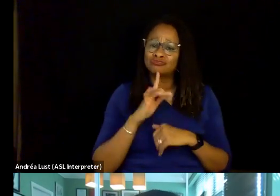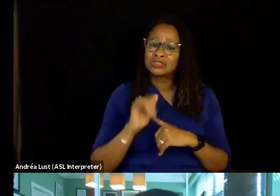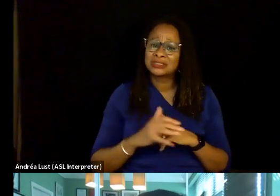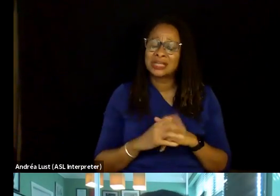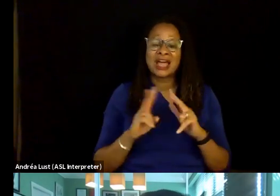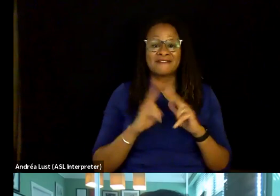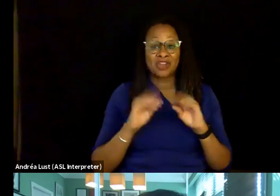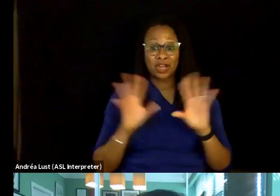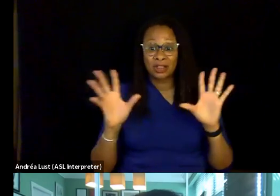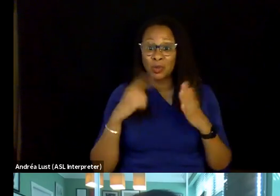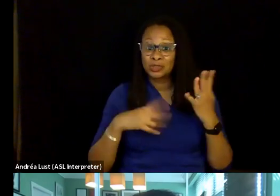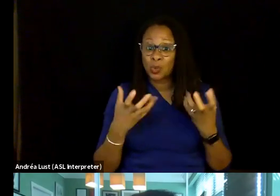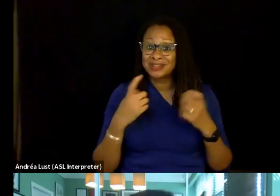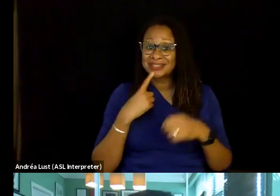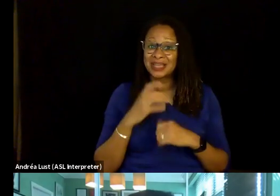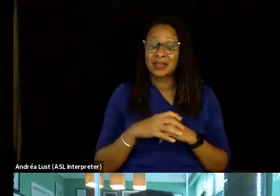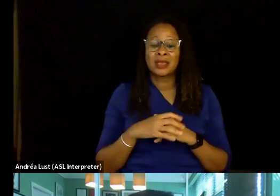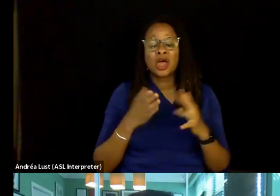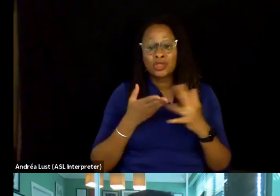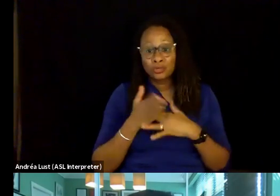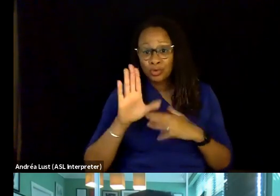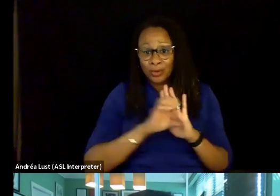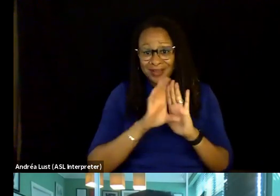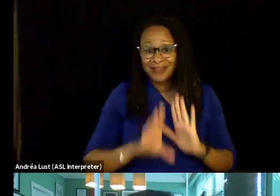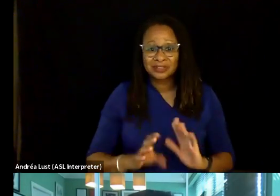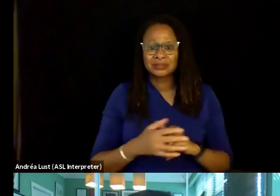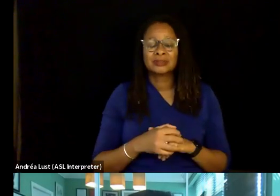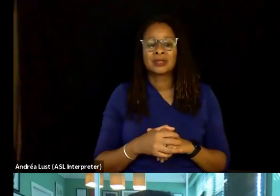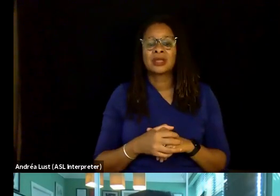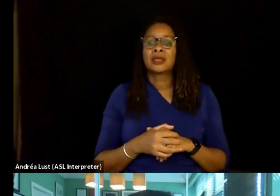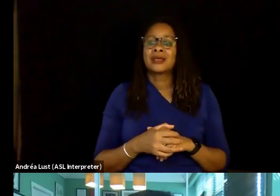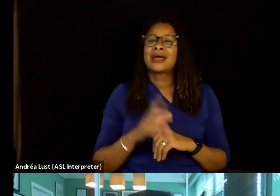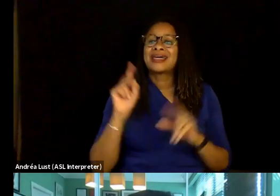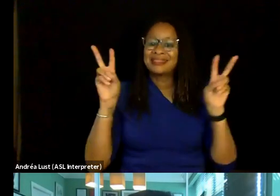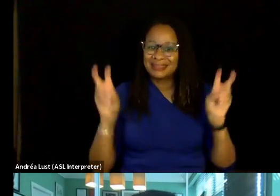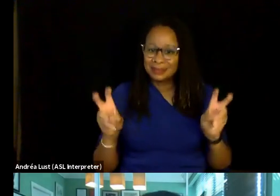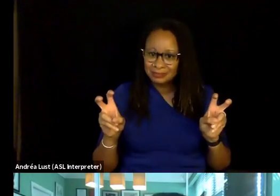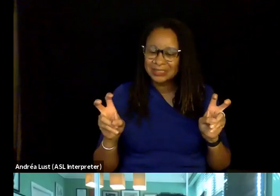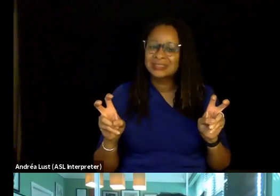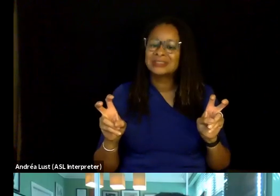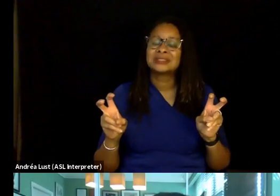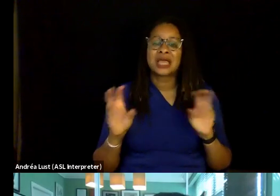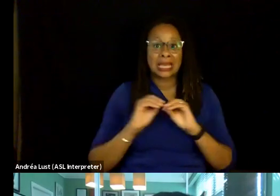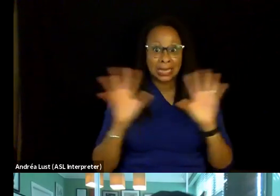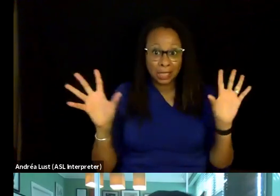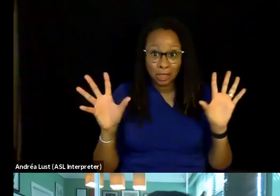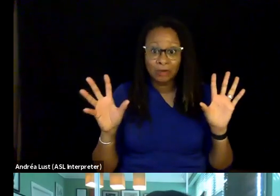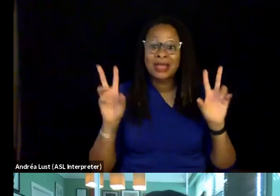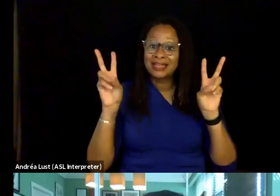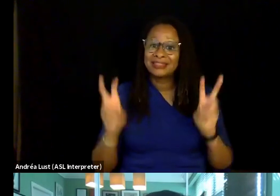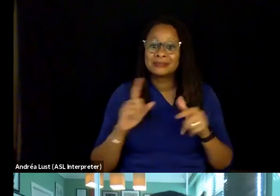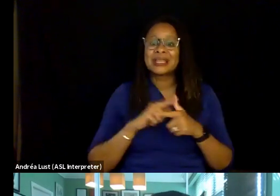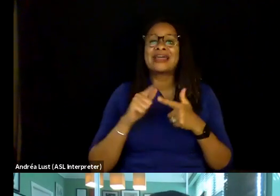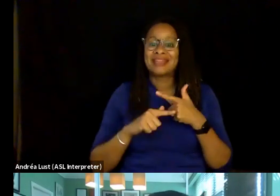very clear on what you want to say through your character. What are the themes? Be very, very, very clear, and then go